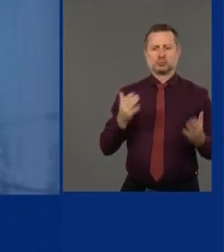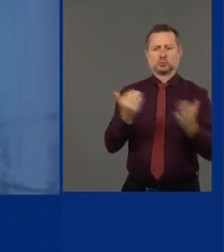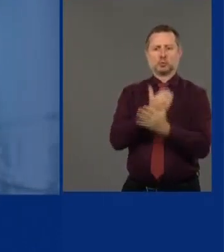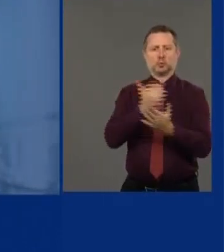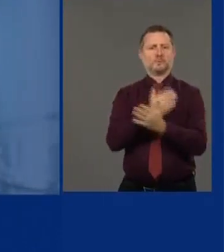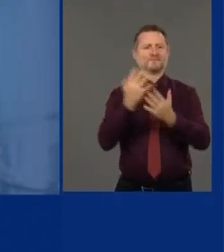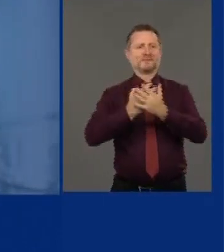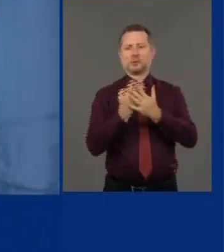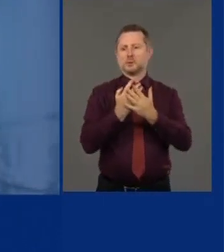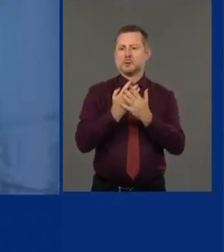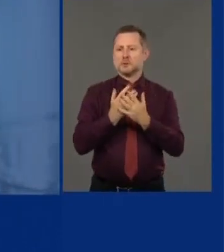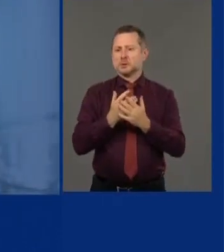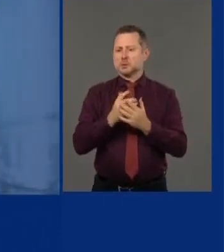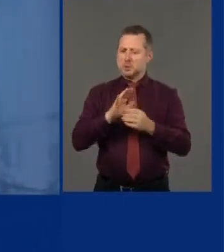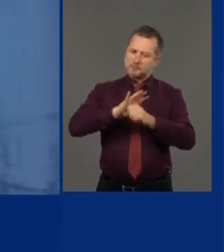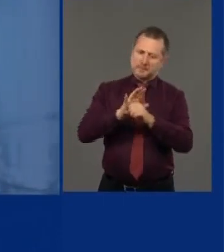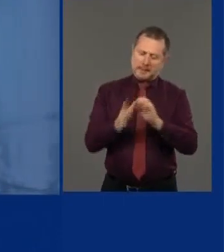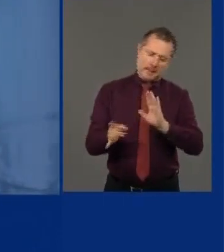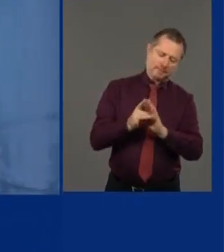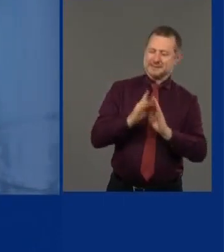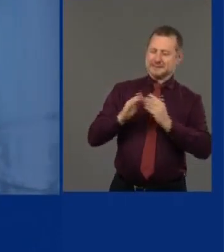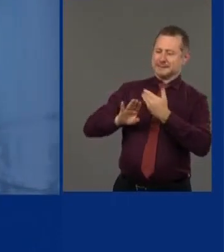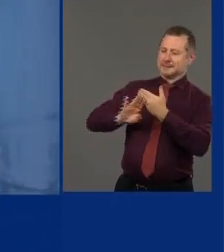filter out the COVID virus.